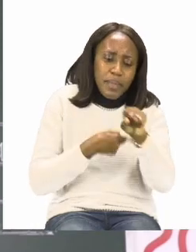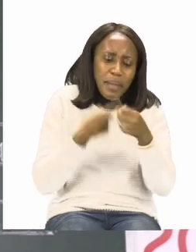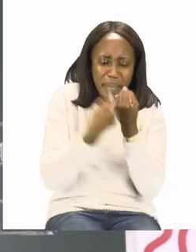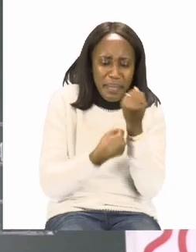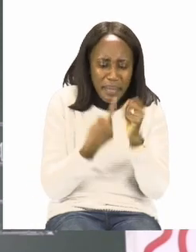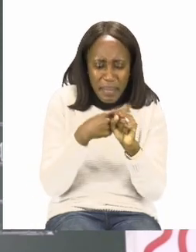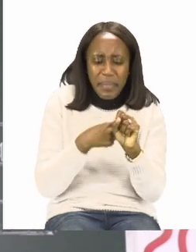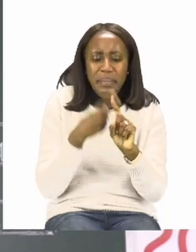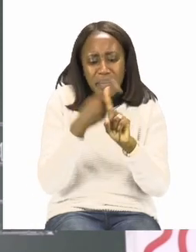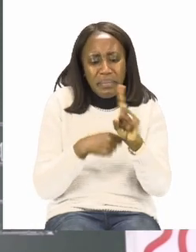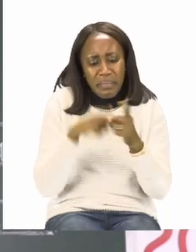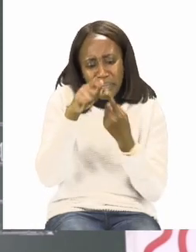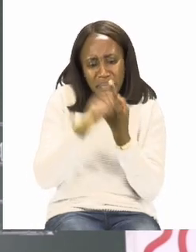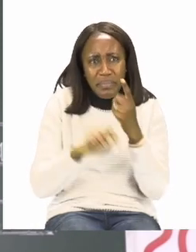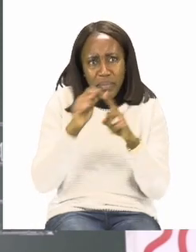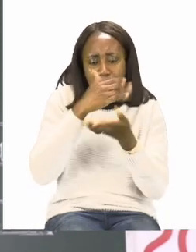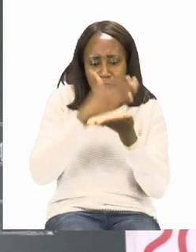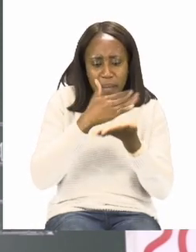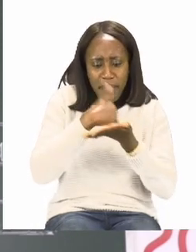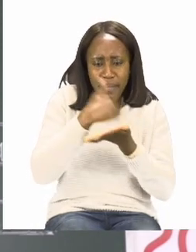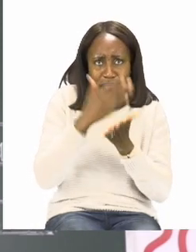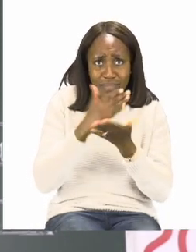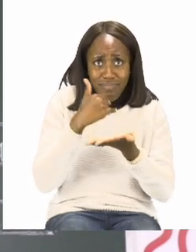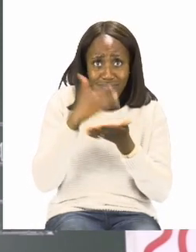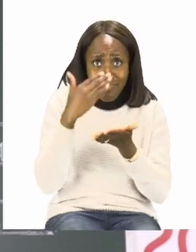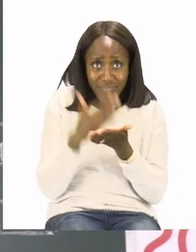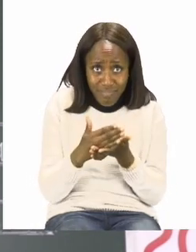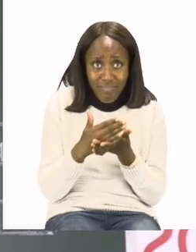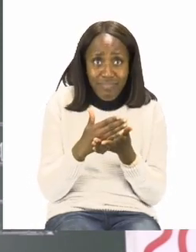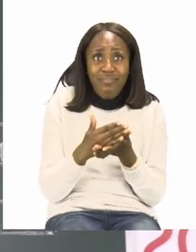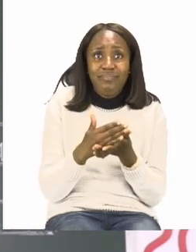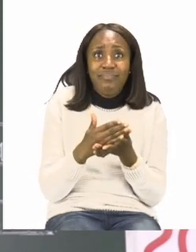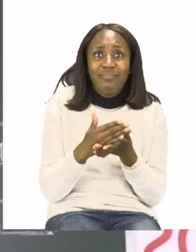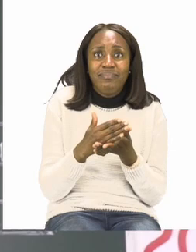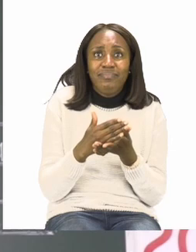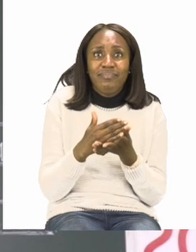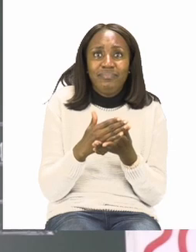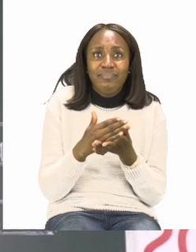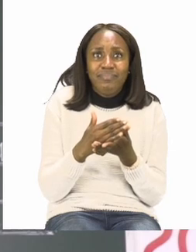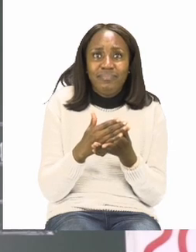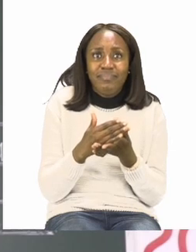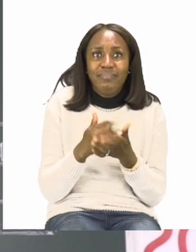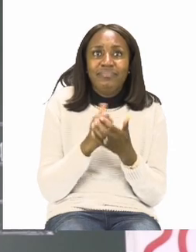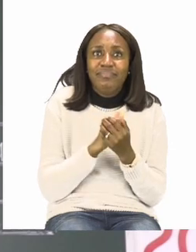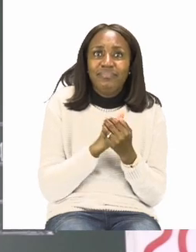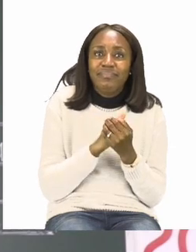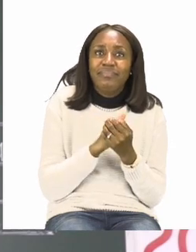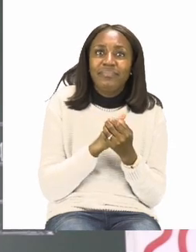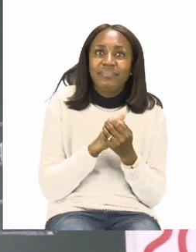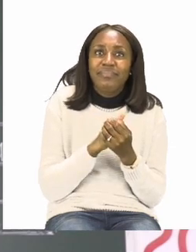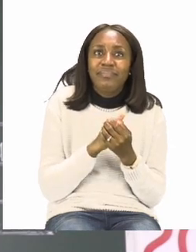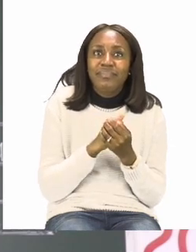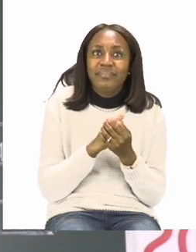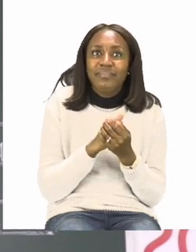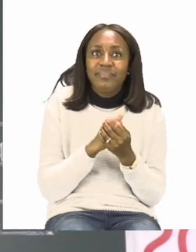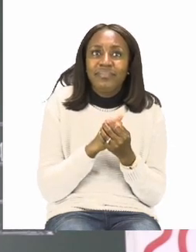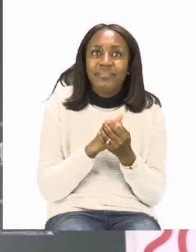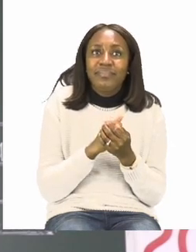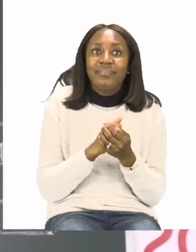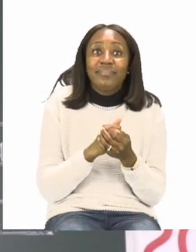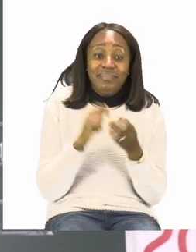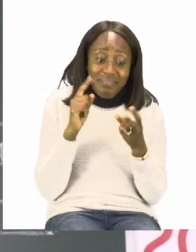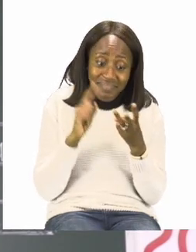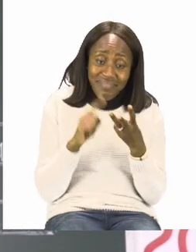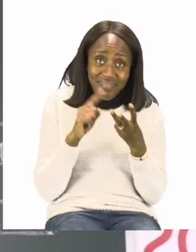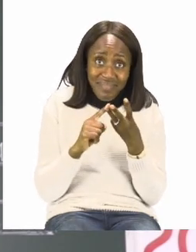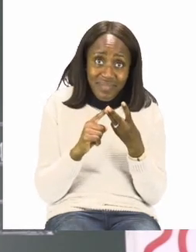do, and also for Ndeshi to make her fruit salad, is to peel and slice the bananas. And then